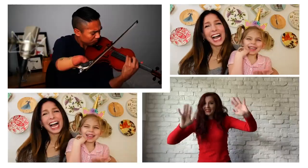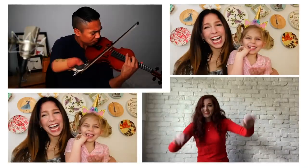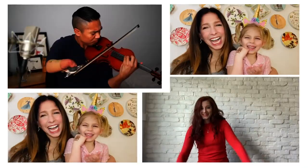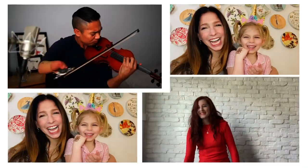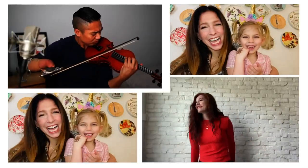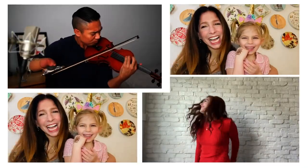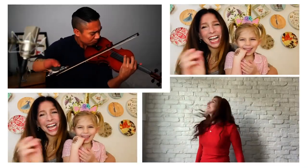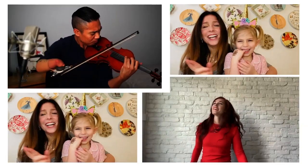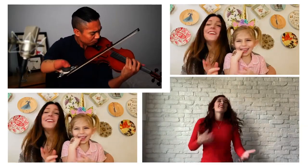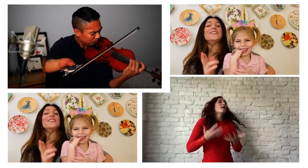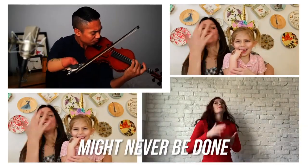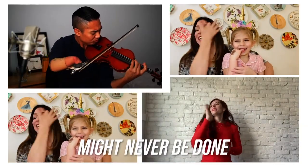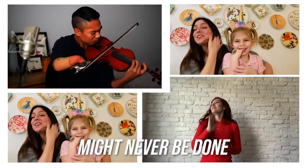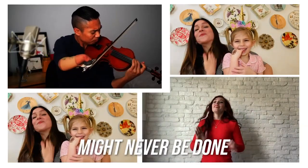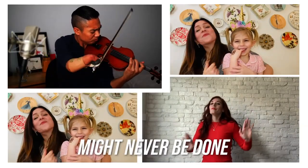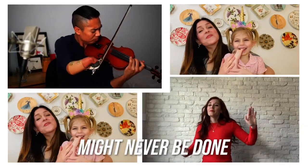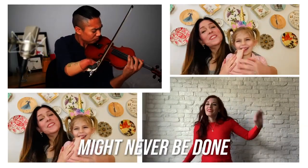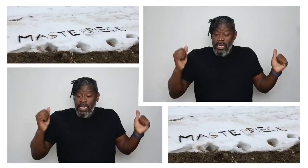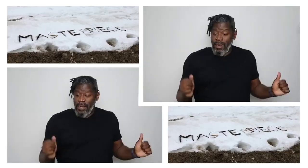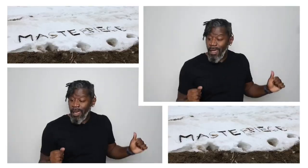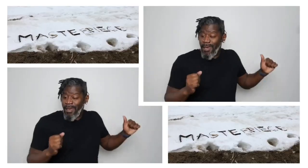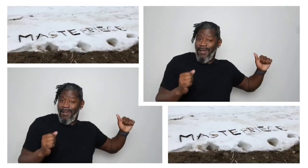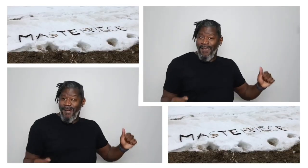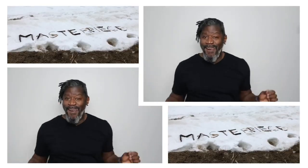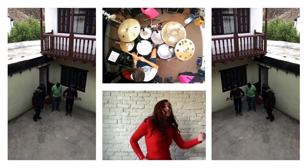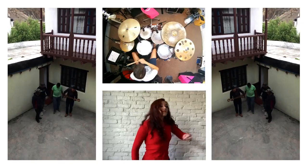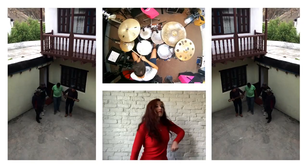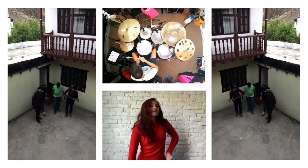be, might never be done,